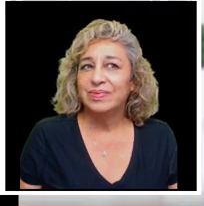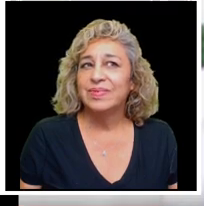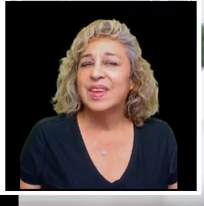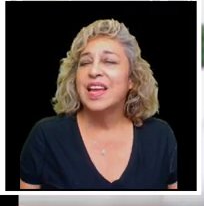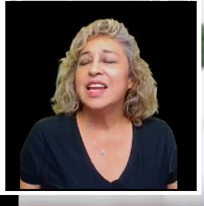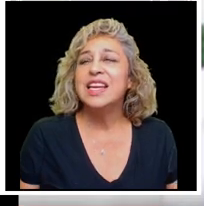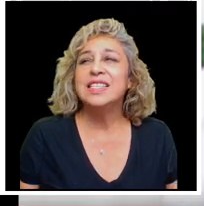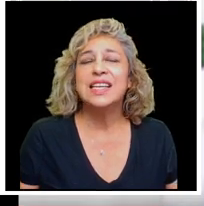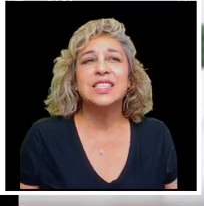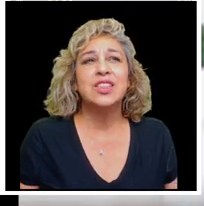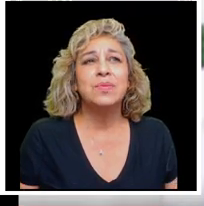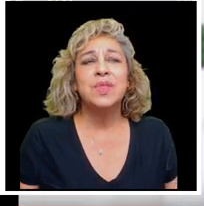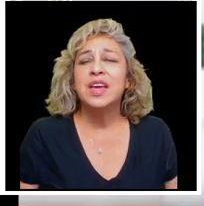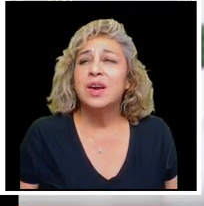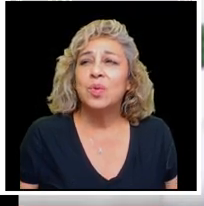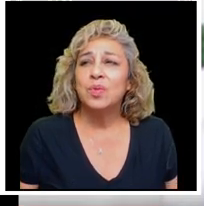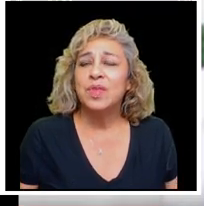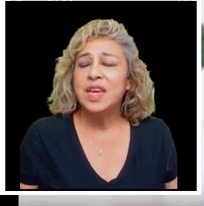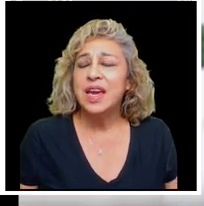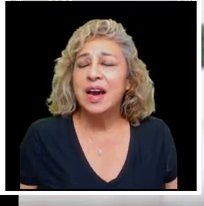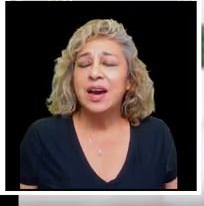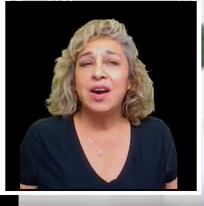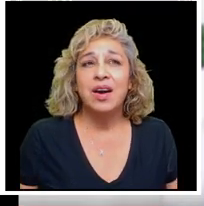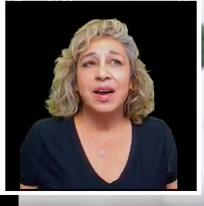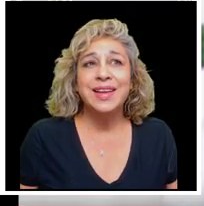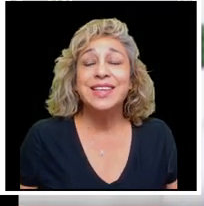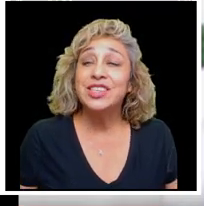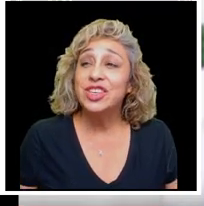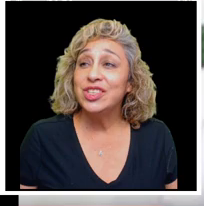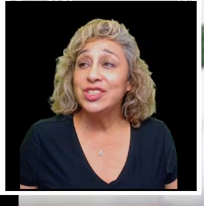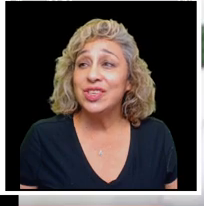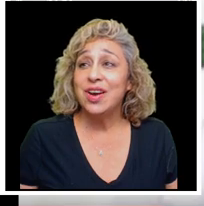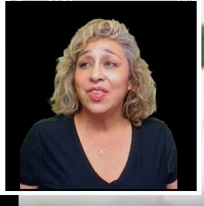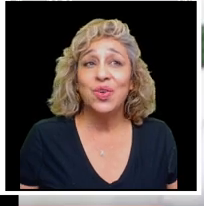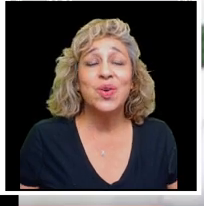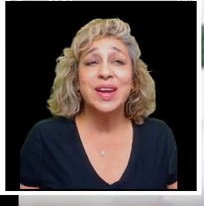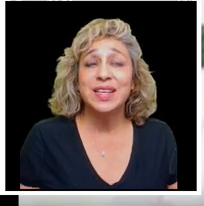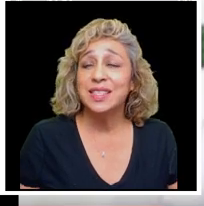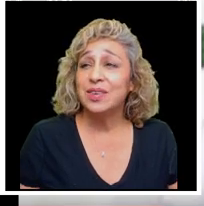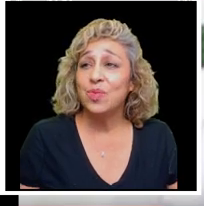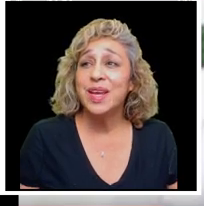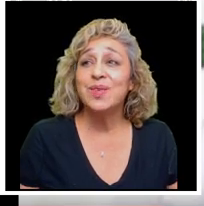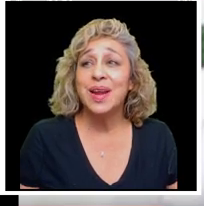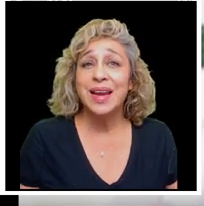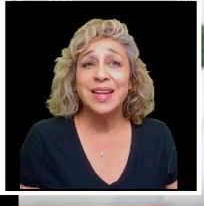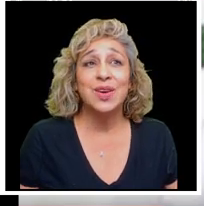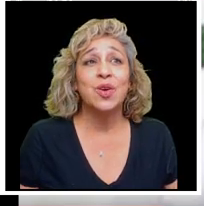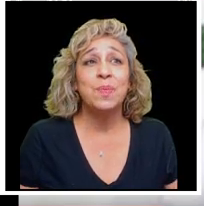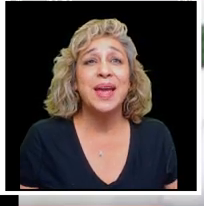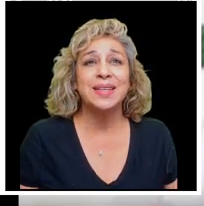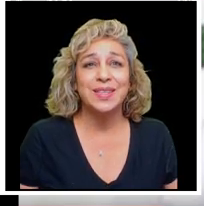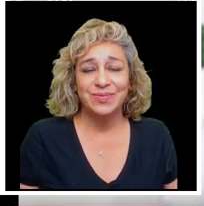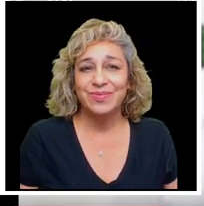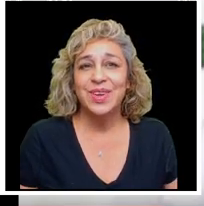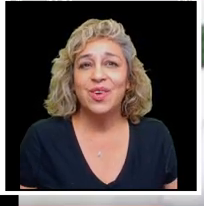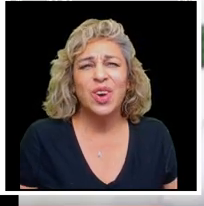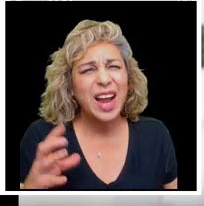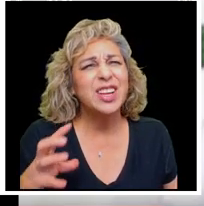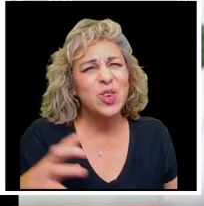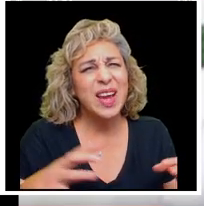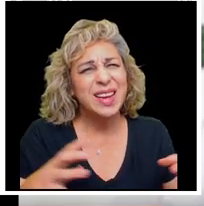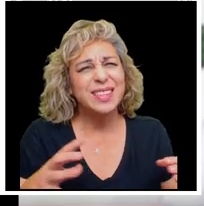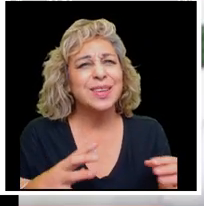and he says that the indigenous authorities reunited or met or